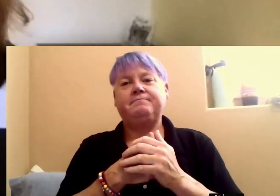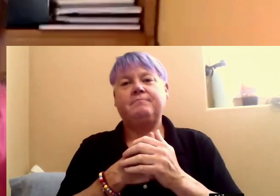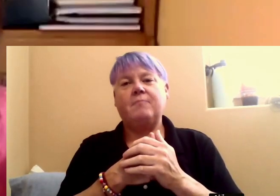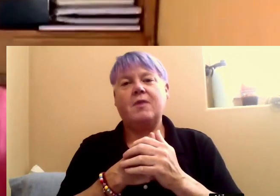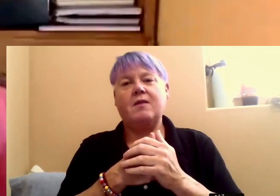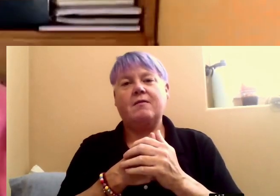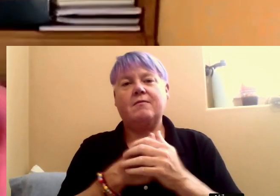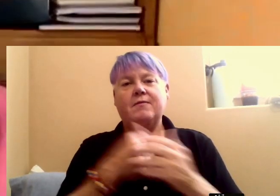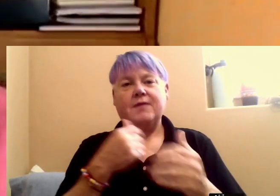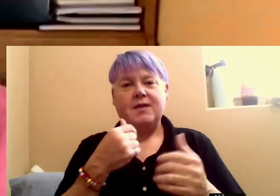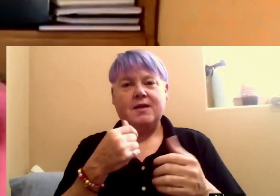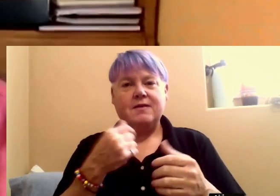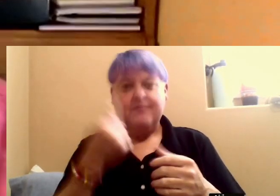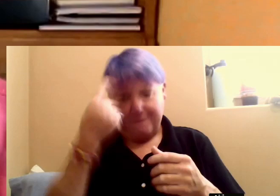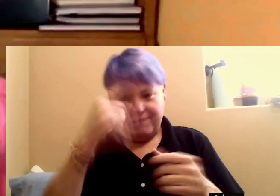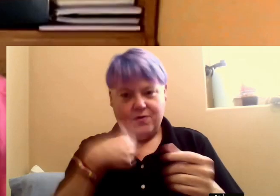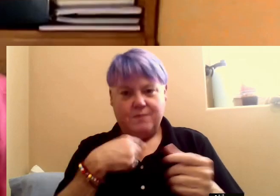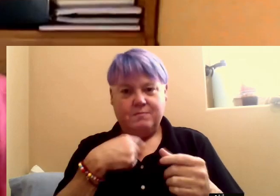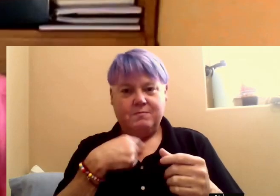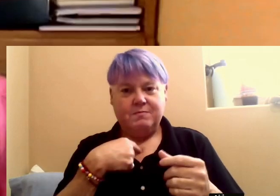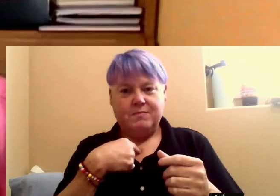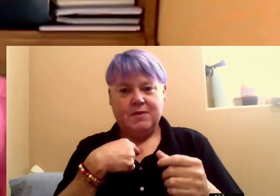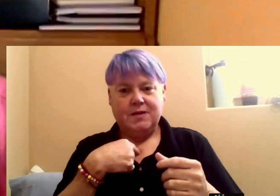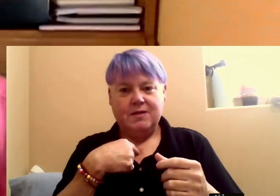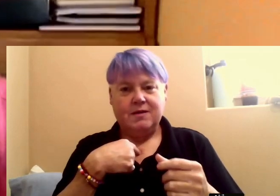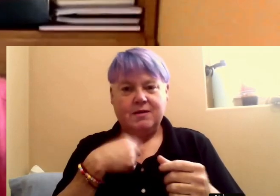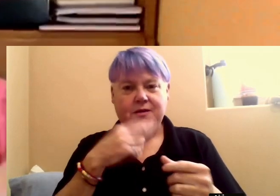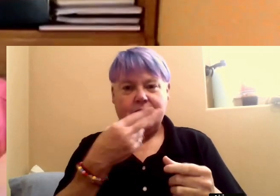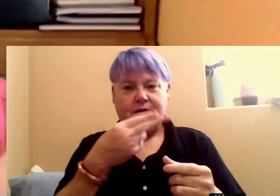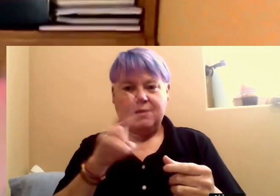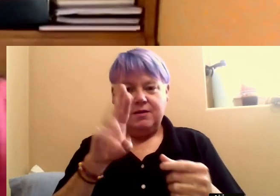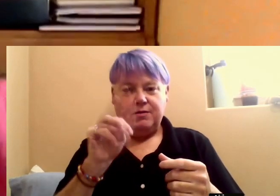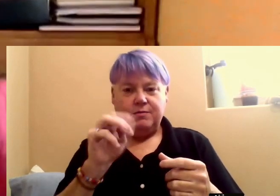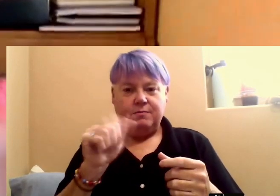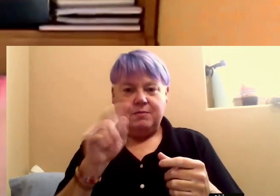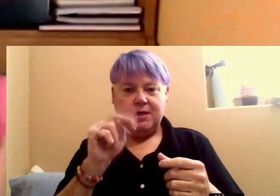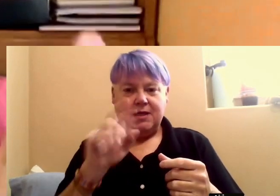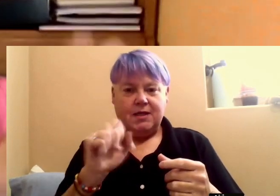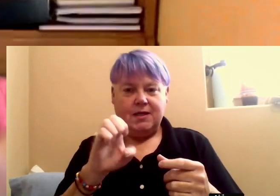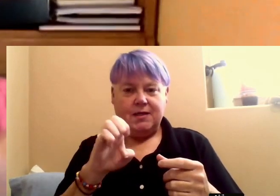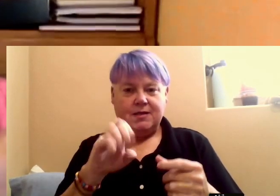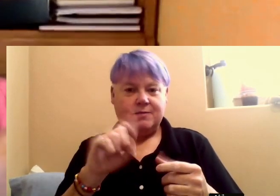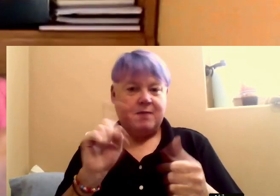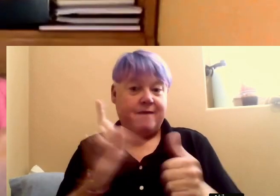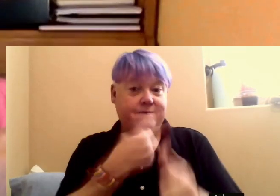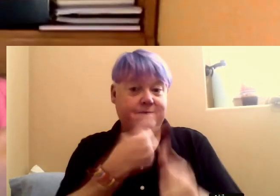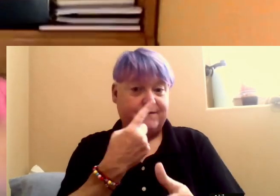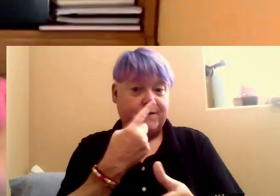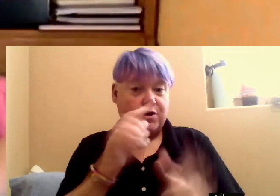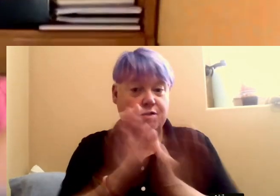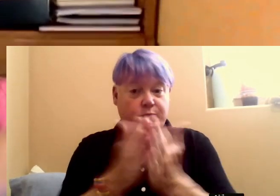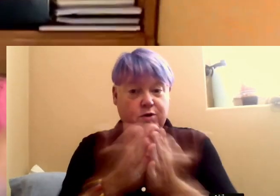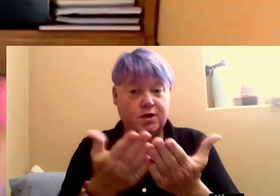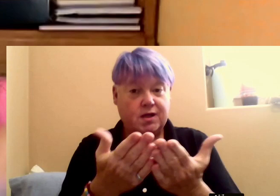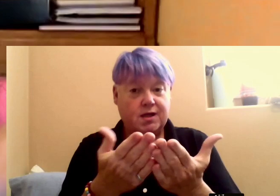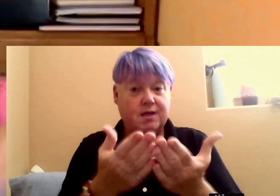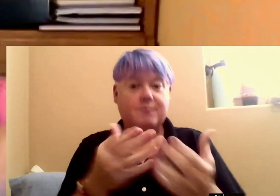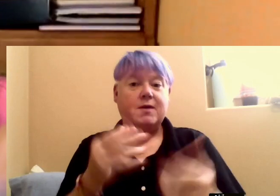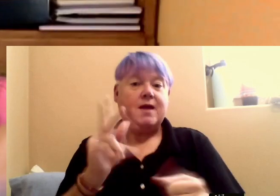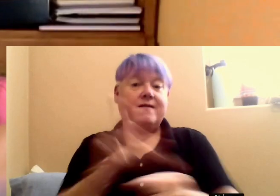Well, as for me, Humane is my first novel, and so my first thriller. But from a background of poetry and